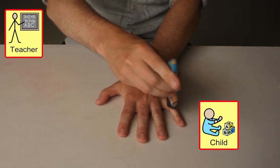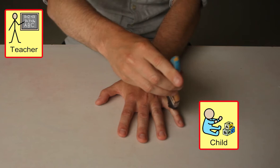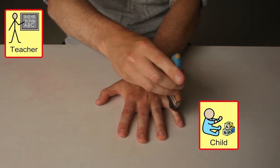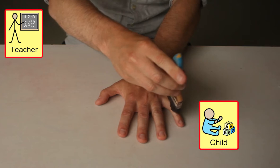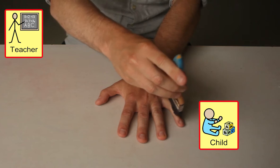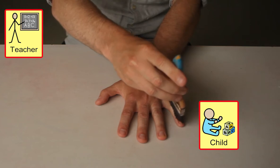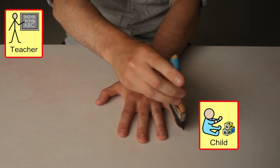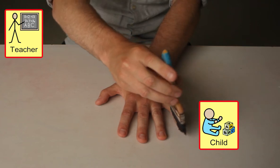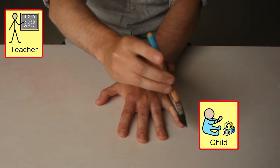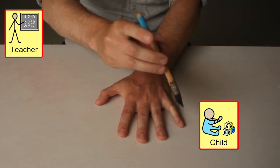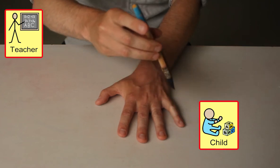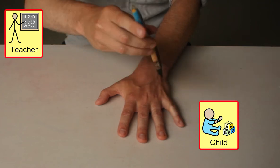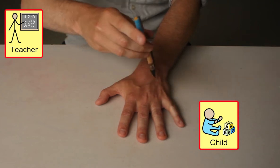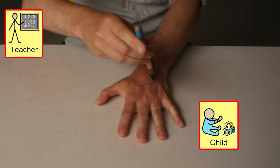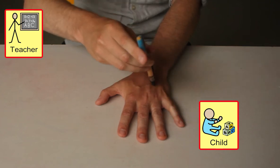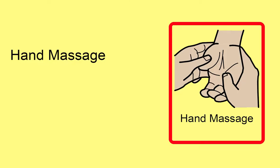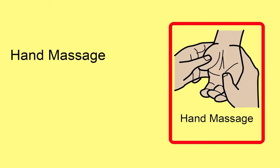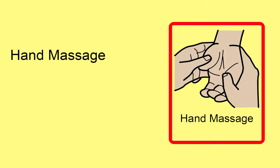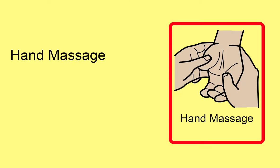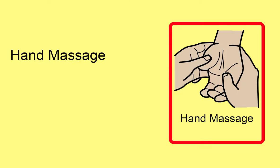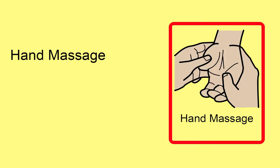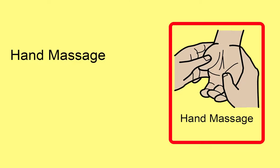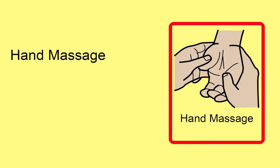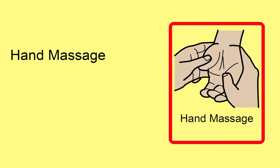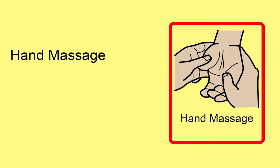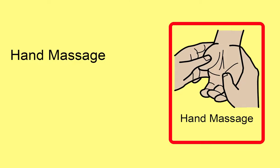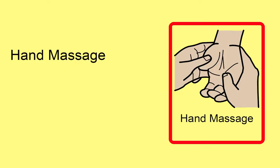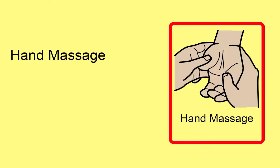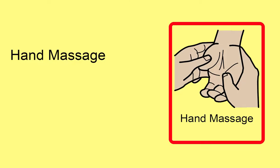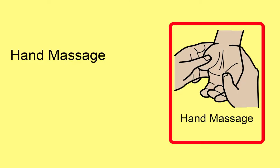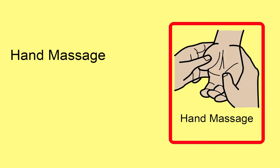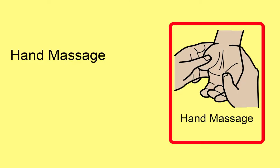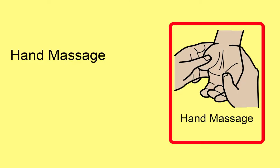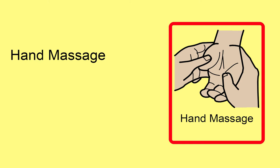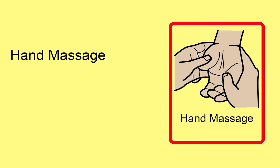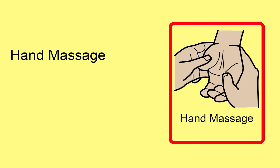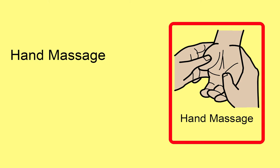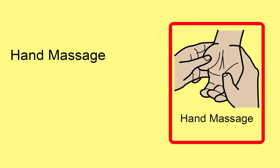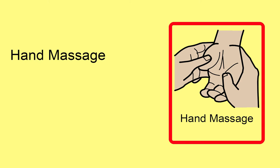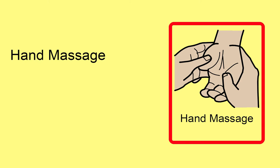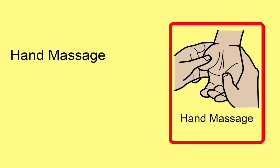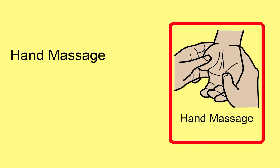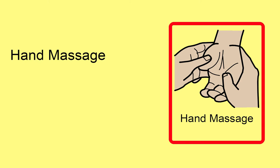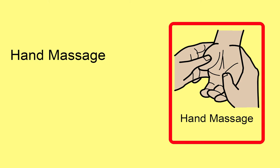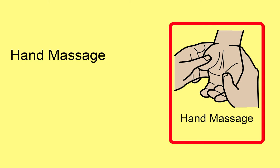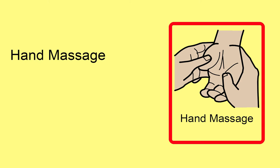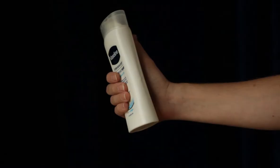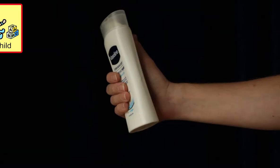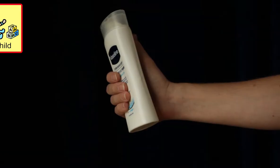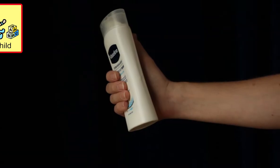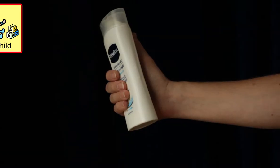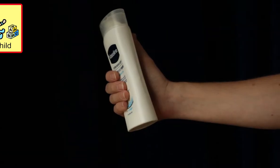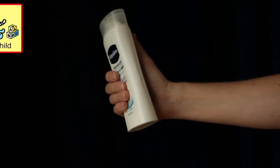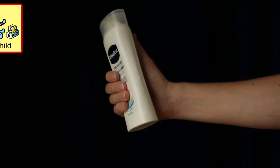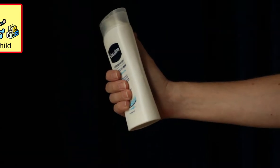small circular motions on their shoulder or cheek. Hand massage, to wake up the hands for maximum sensitivity and